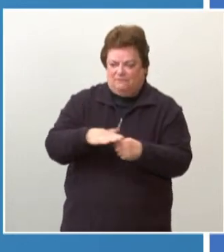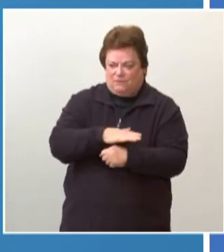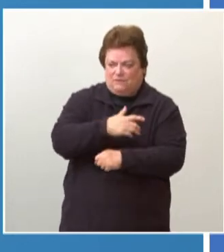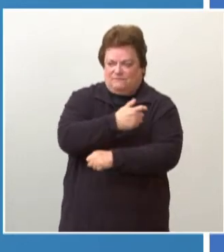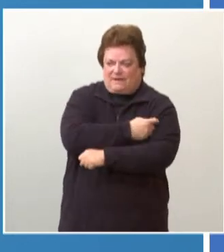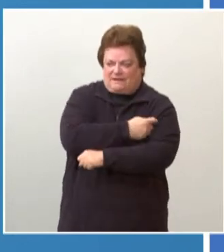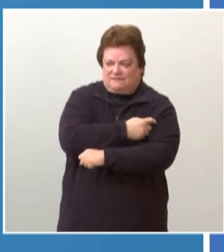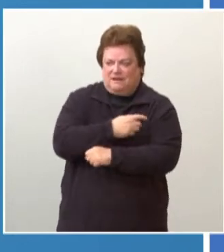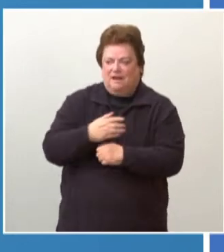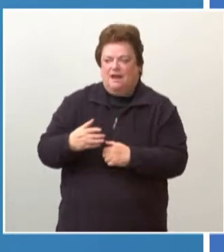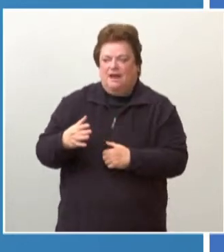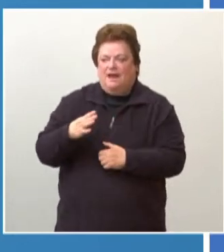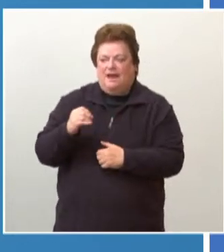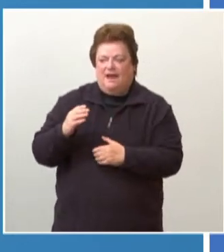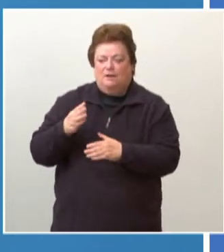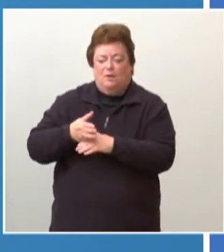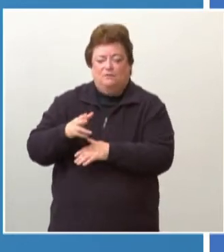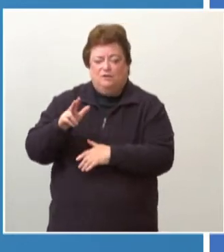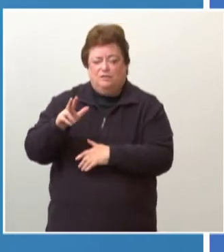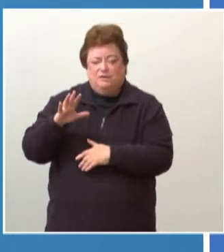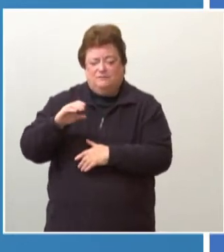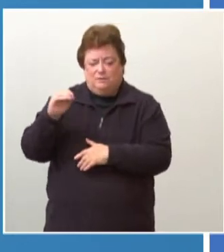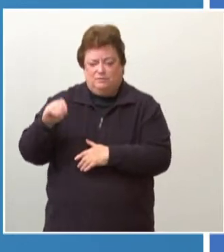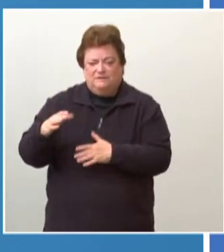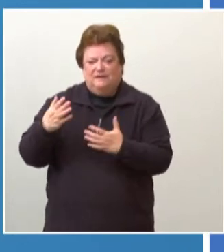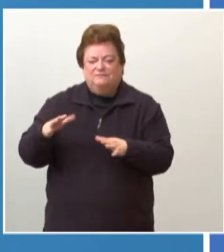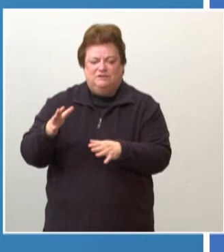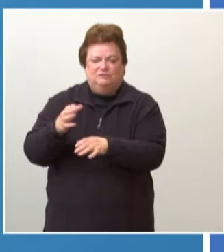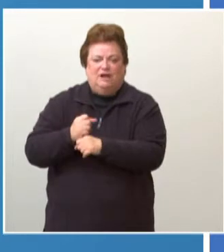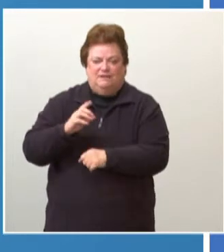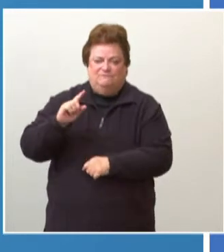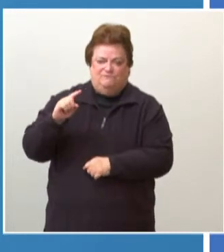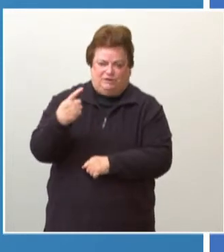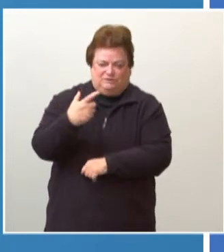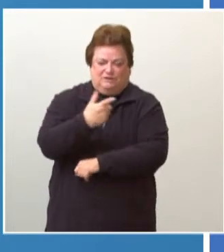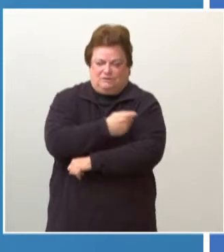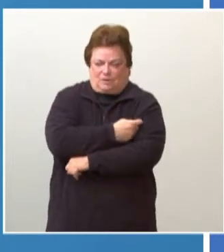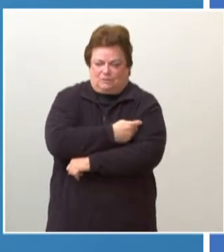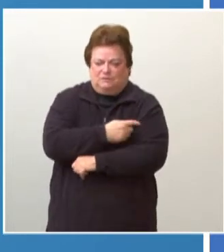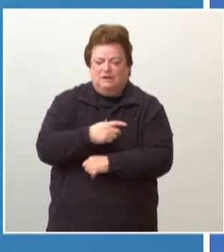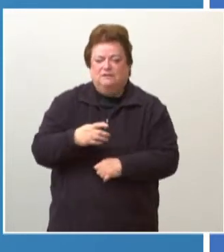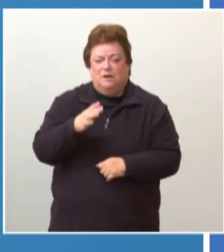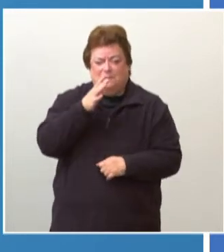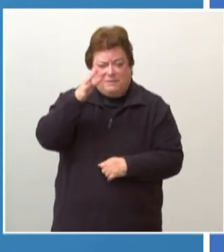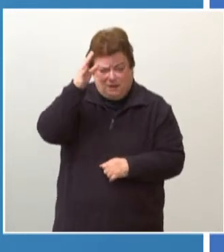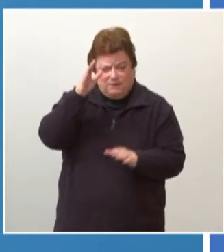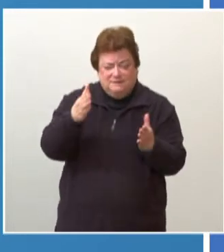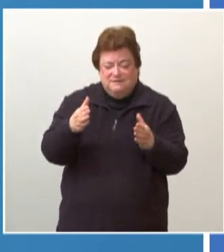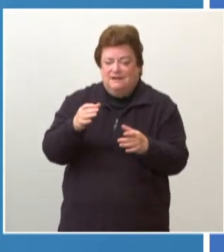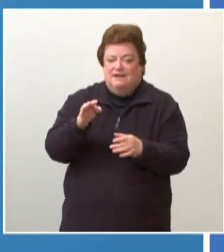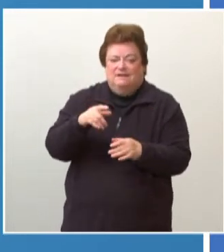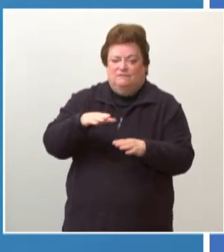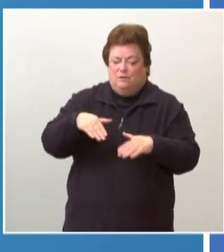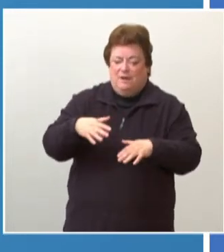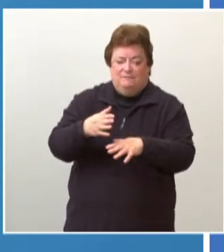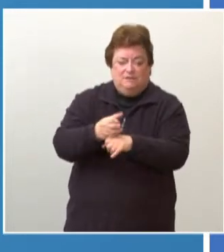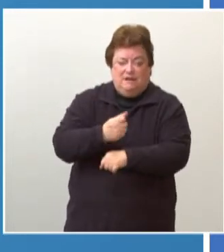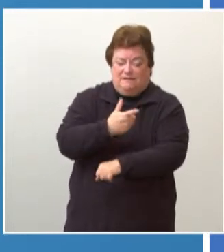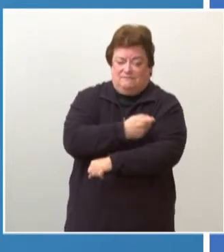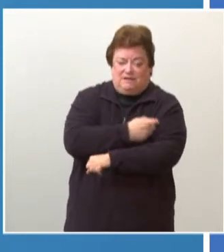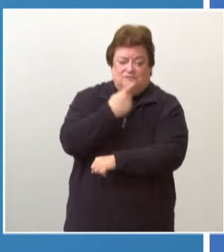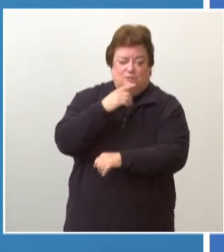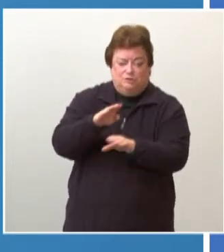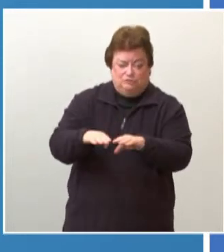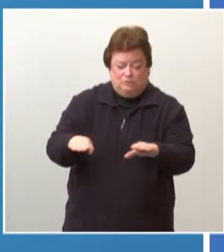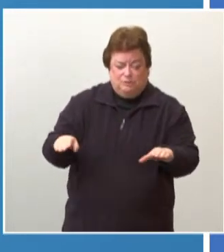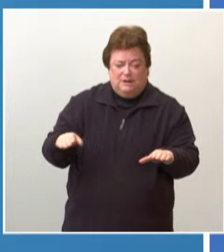and just over 34% have received their first dose. So parents, if your child has not yet received vaccine,